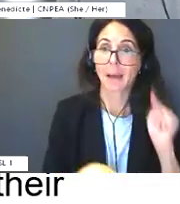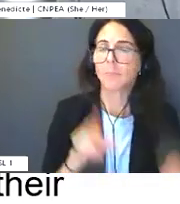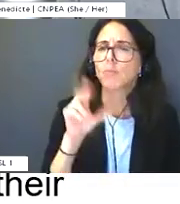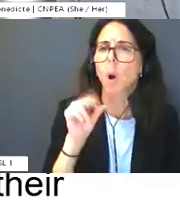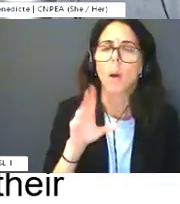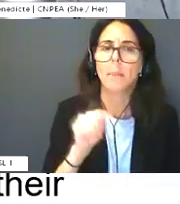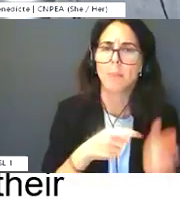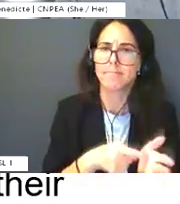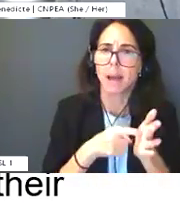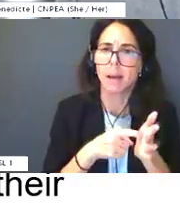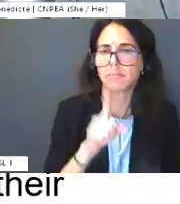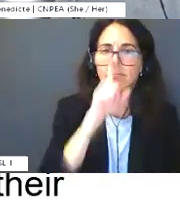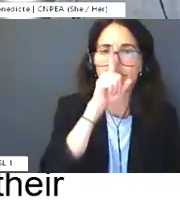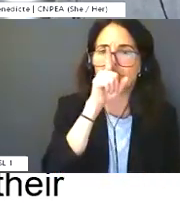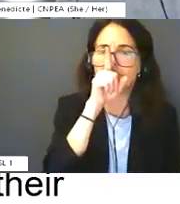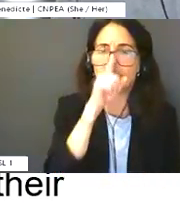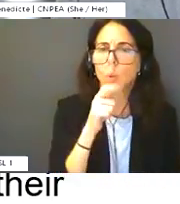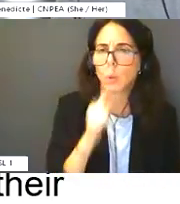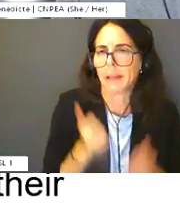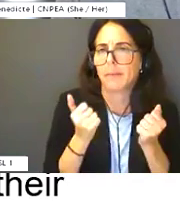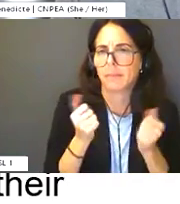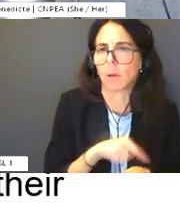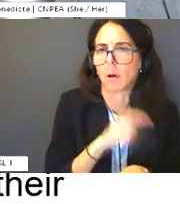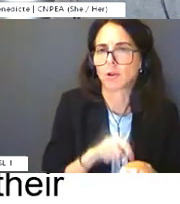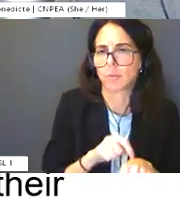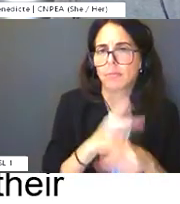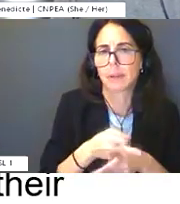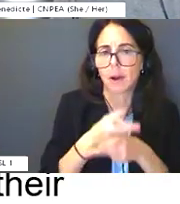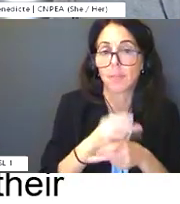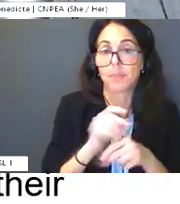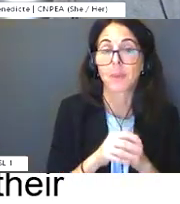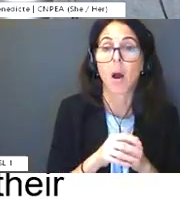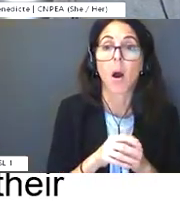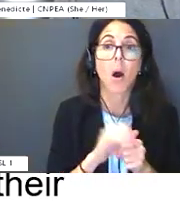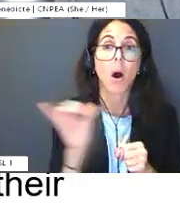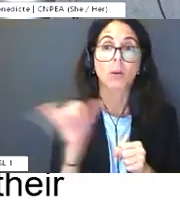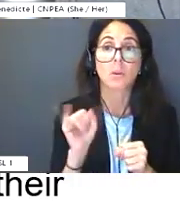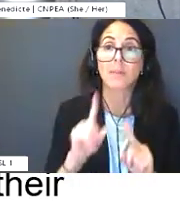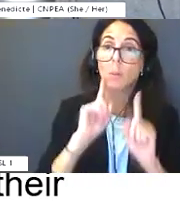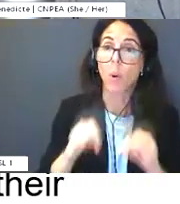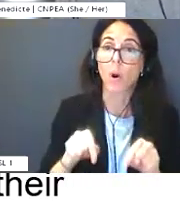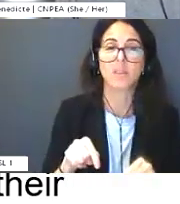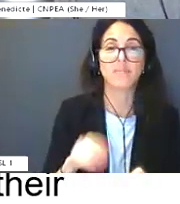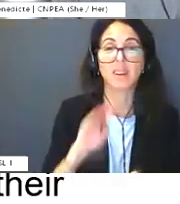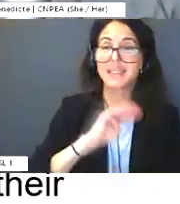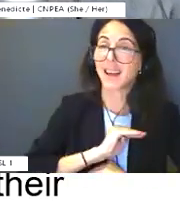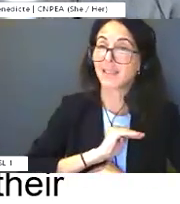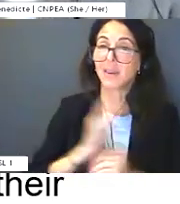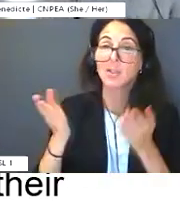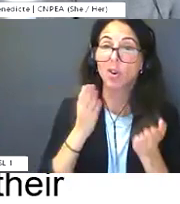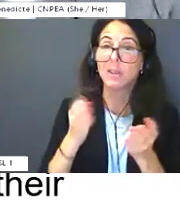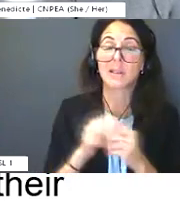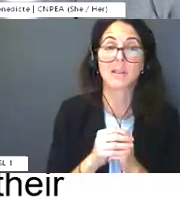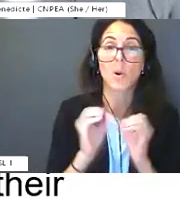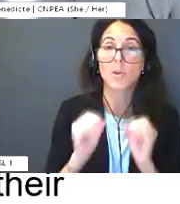not mandated by law that they have to. The other place to report if people are not happy about services or they're not getting answers is the